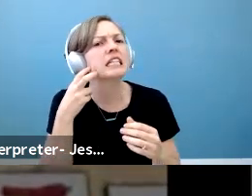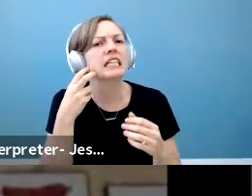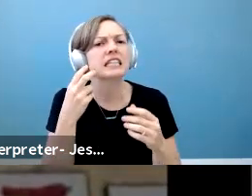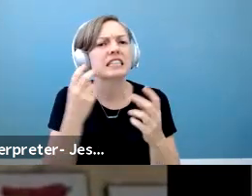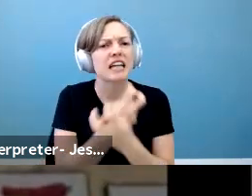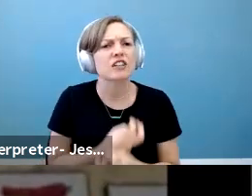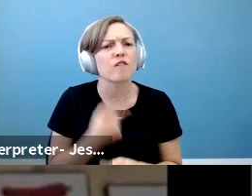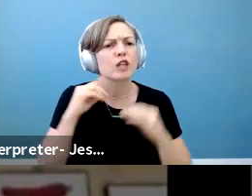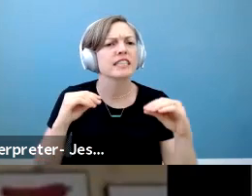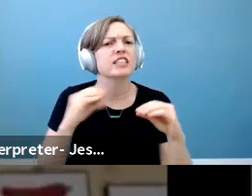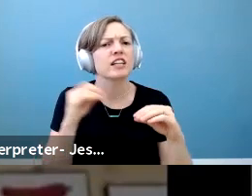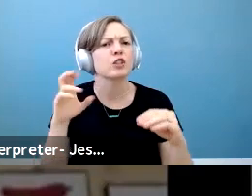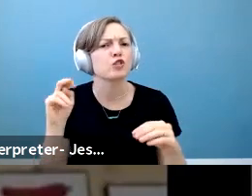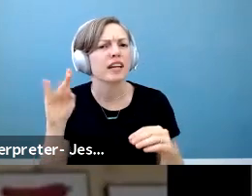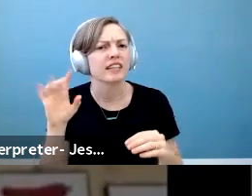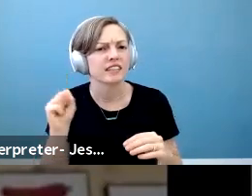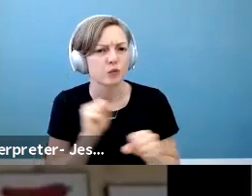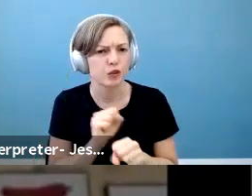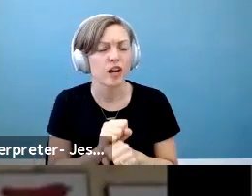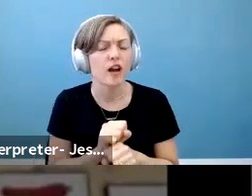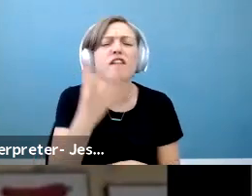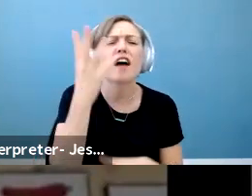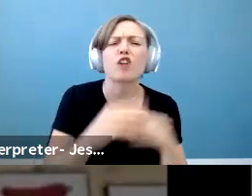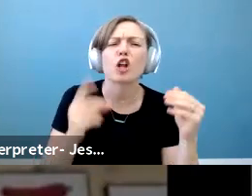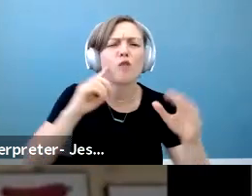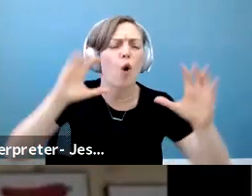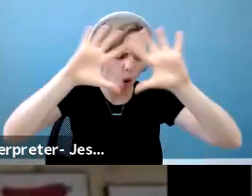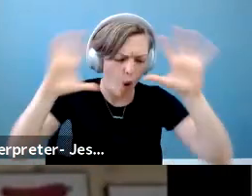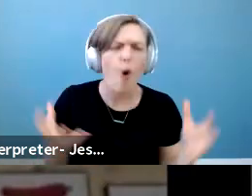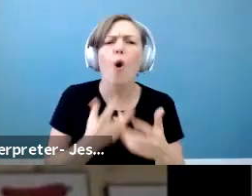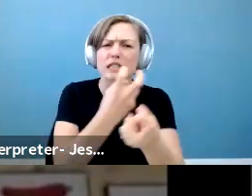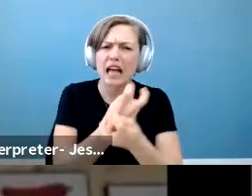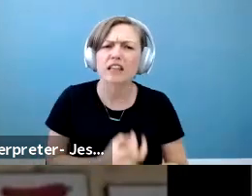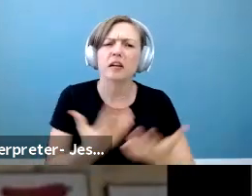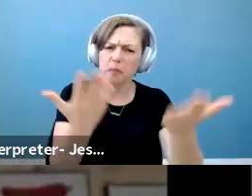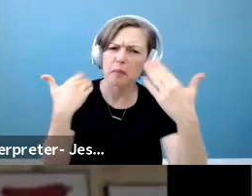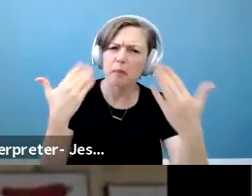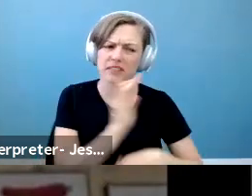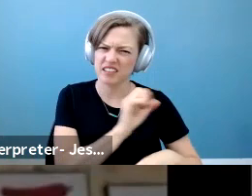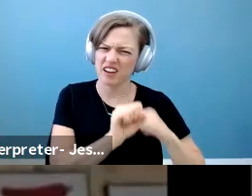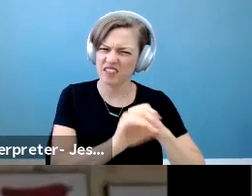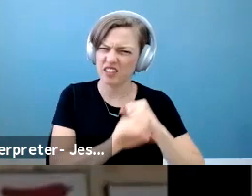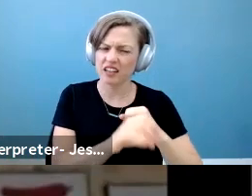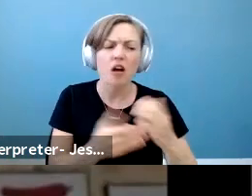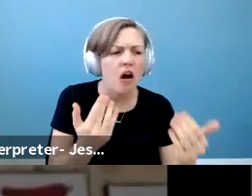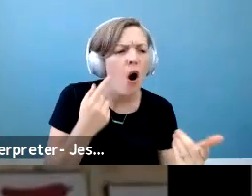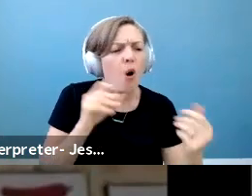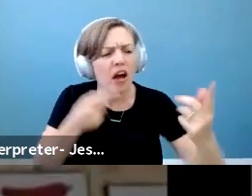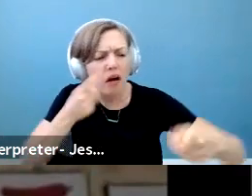and eugenics work. $5 for a whole skeleton, the advertisement would say. He would barter and trade